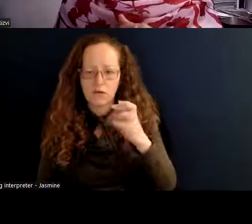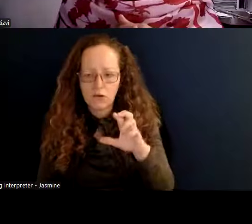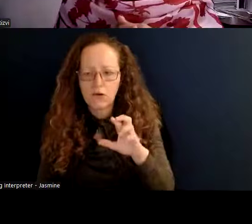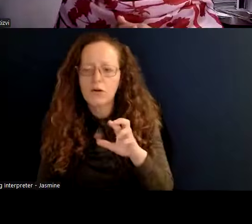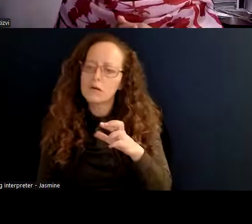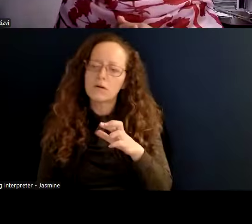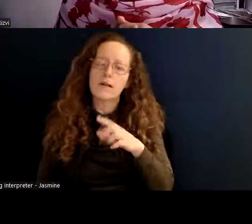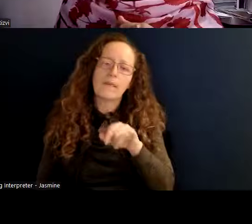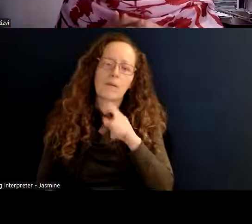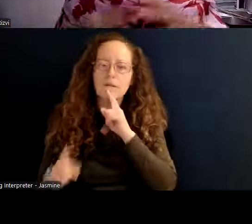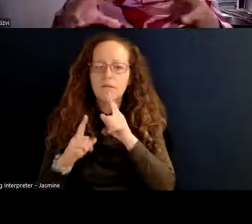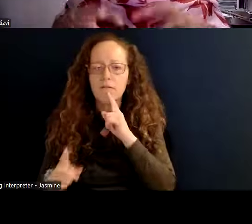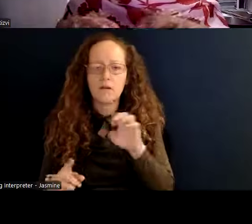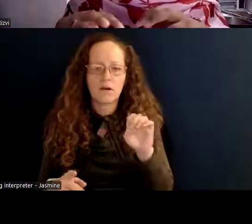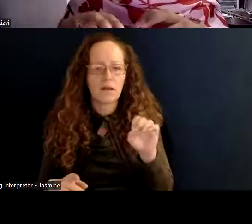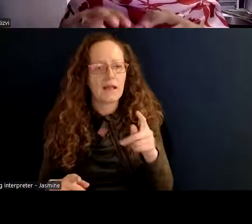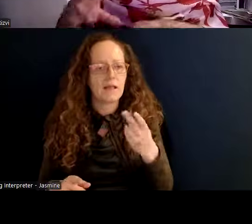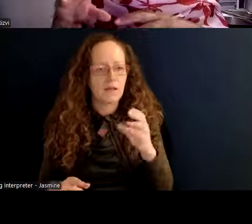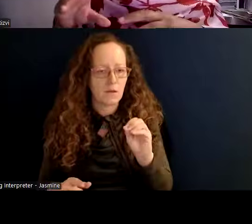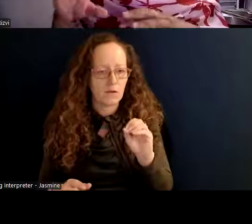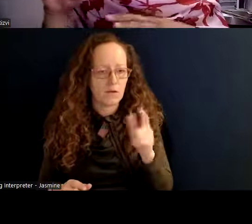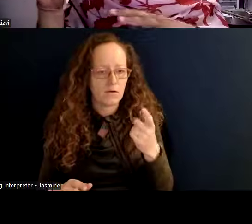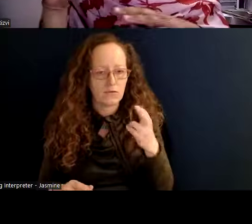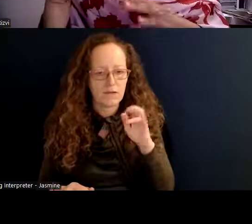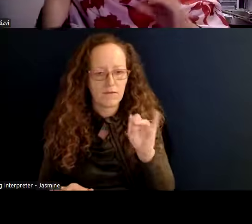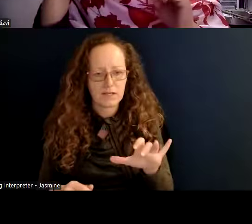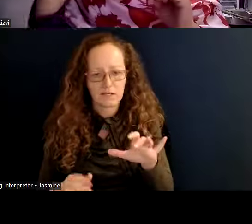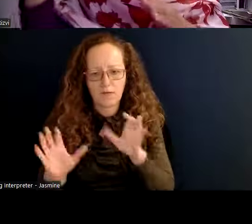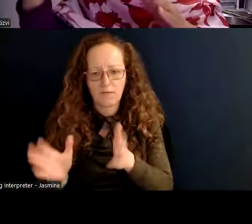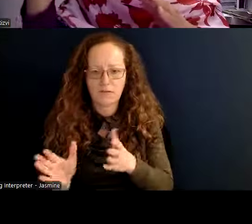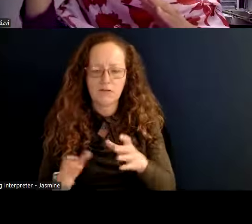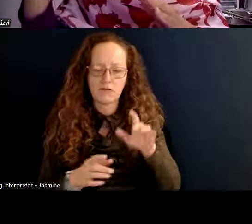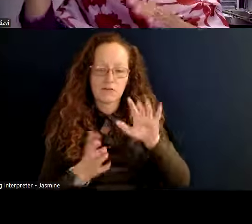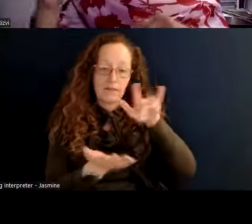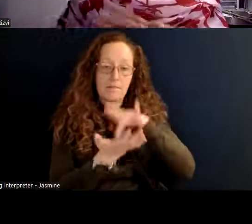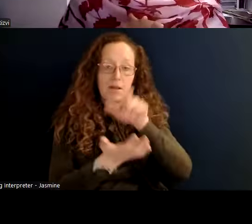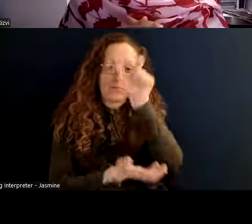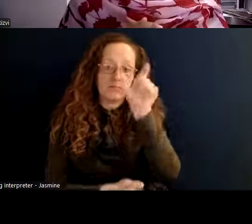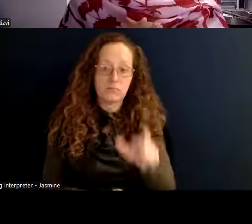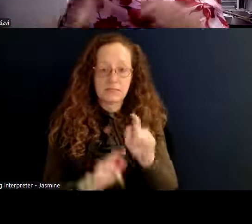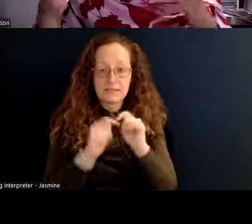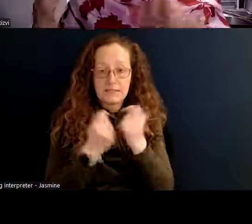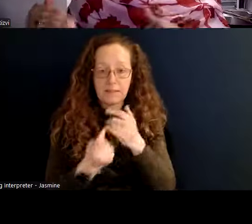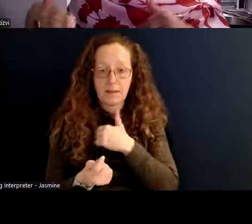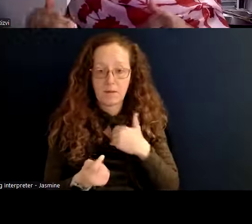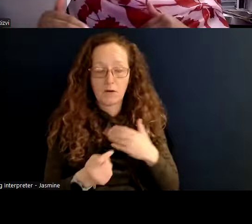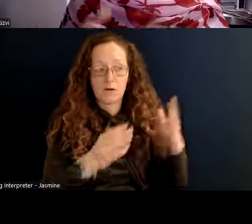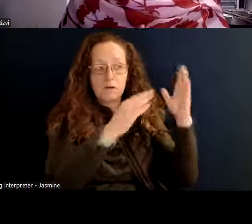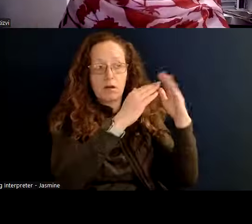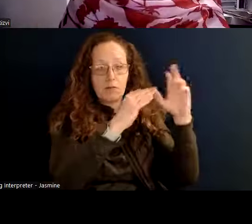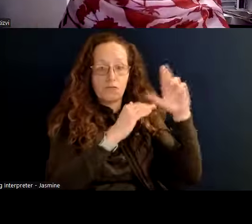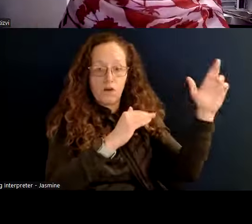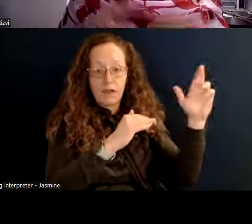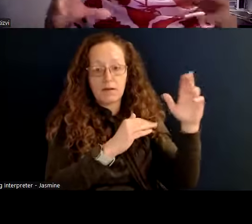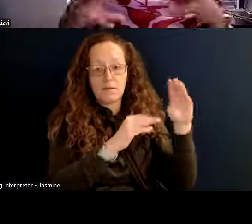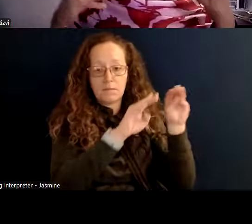or ethnographic conversations. You then have some team members in the middle, some museum work that we did on the top right, some elders again